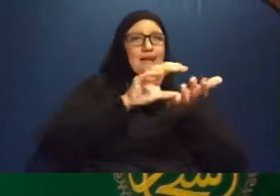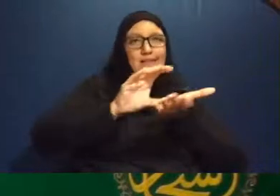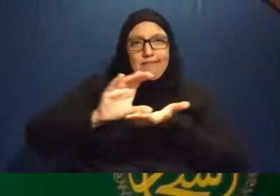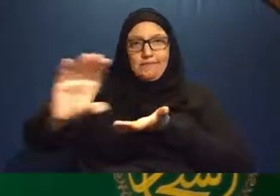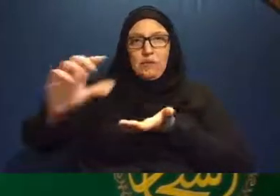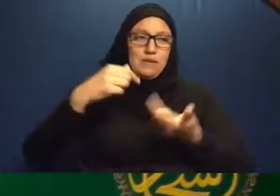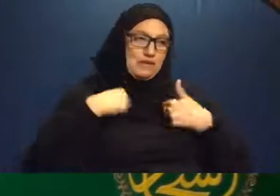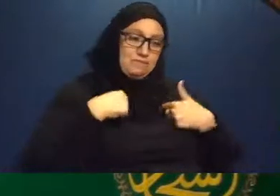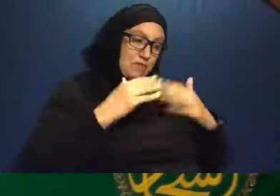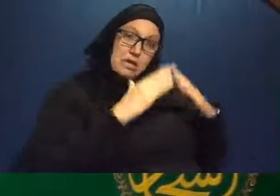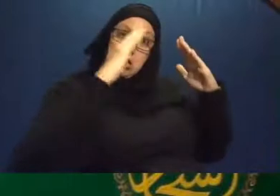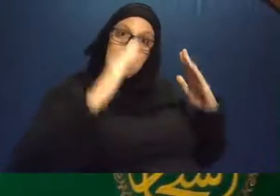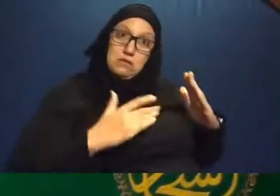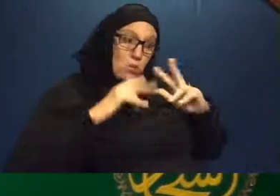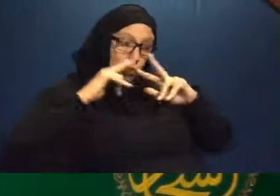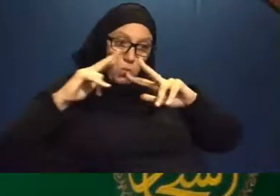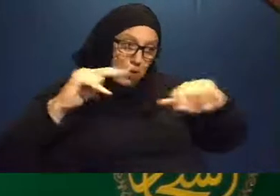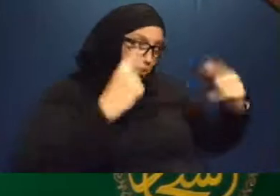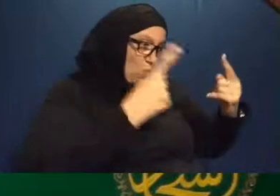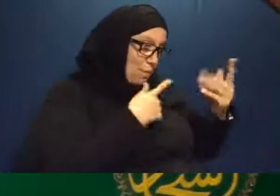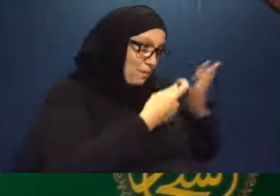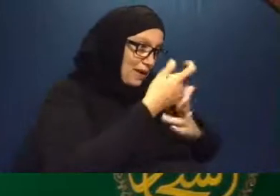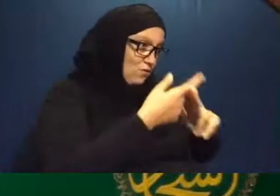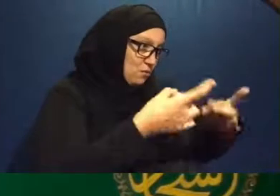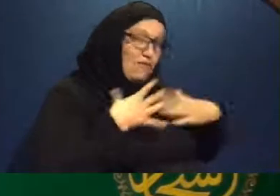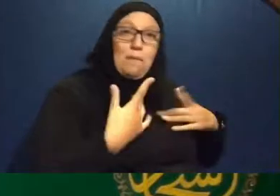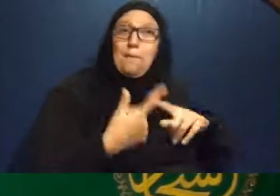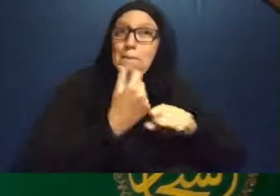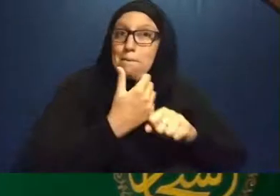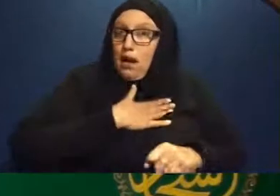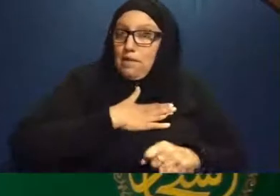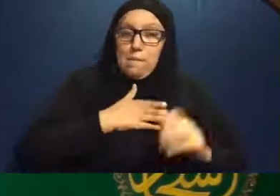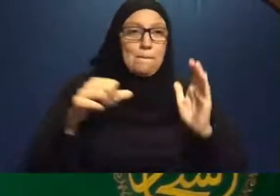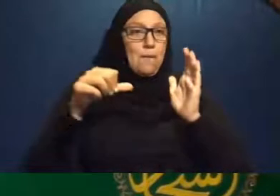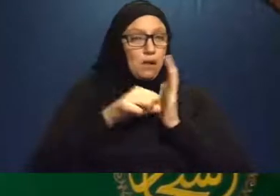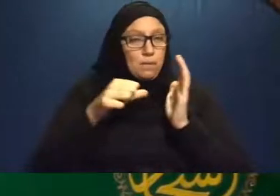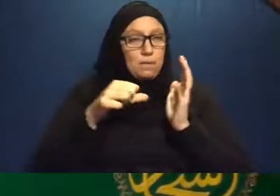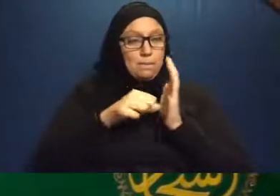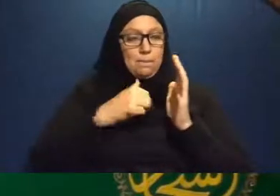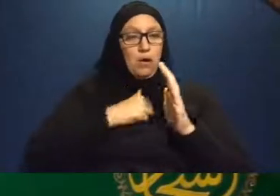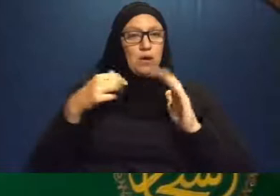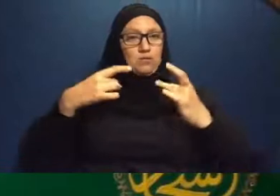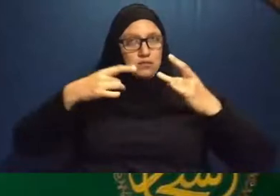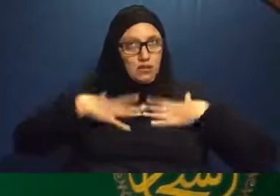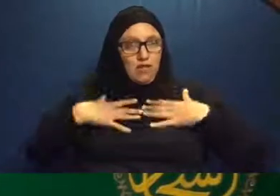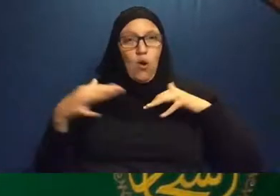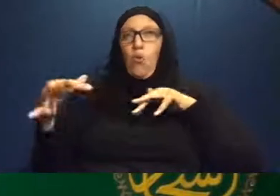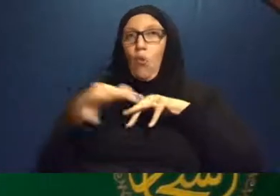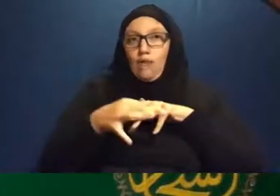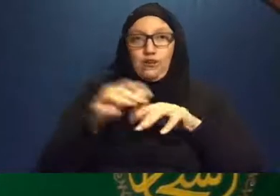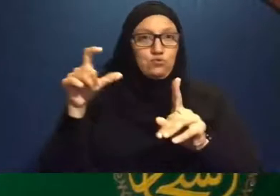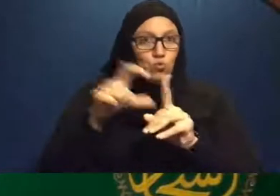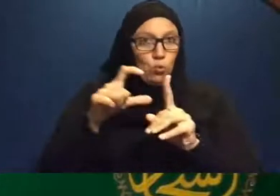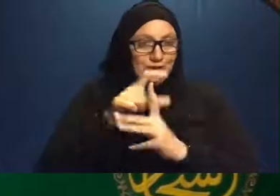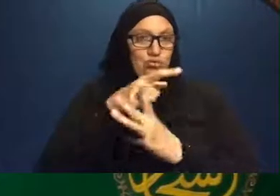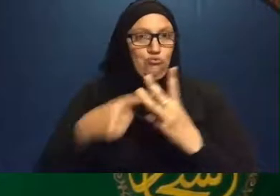people that I'm responsible for their maintenance, like in my example, myself, my wife, and my daughter. For every person,